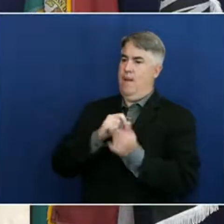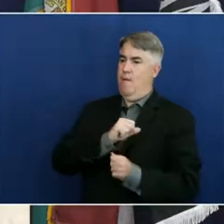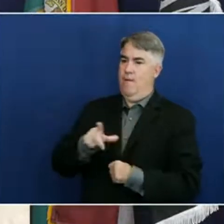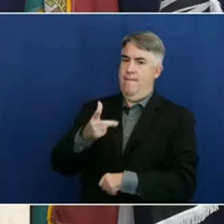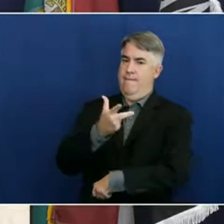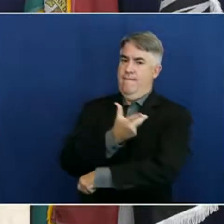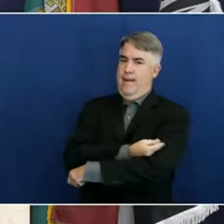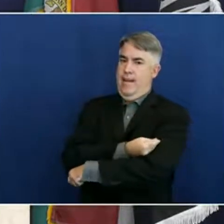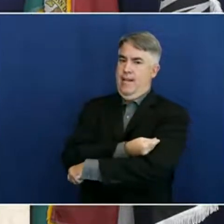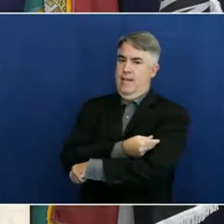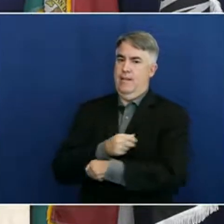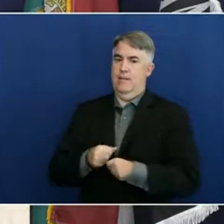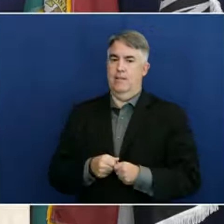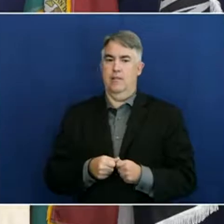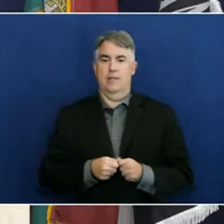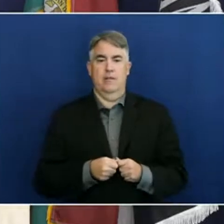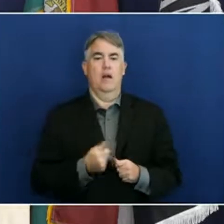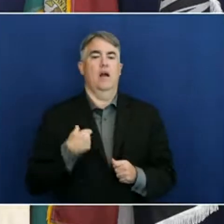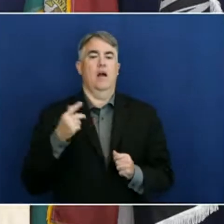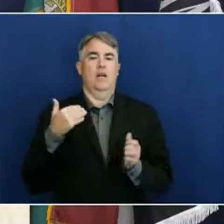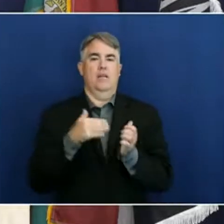Wooten address that.